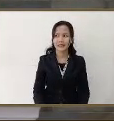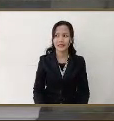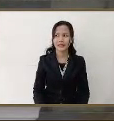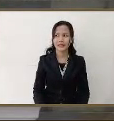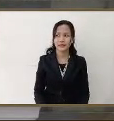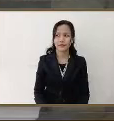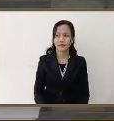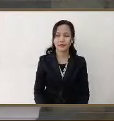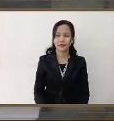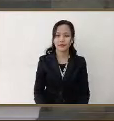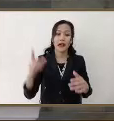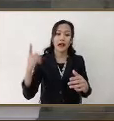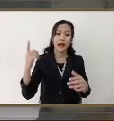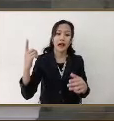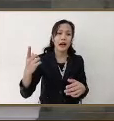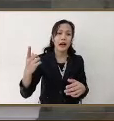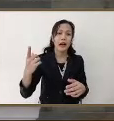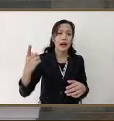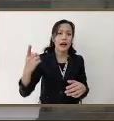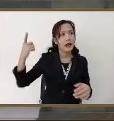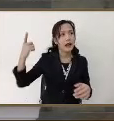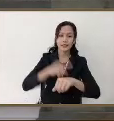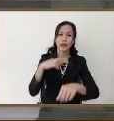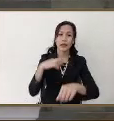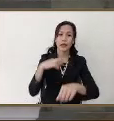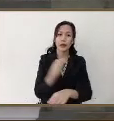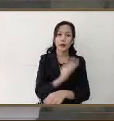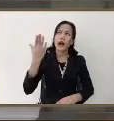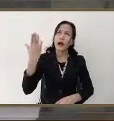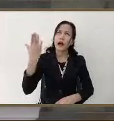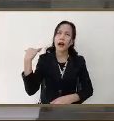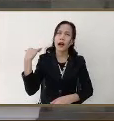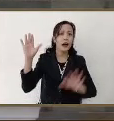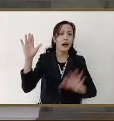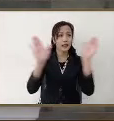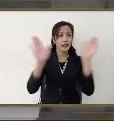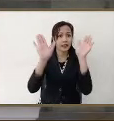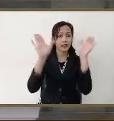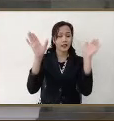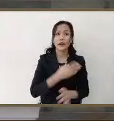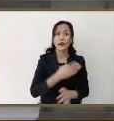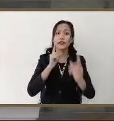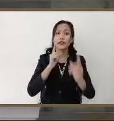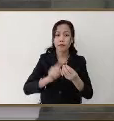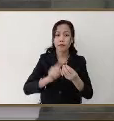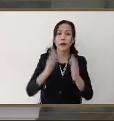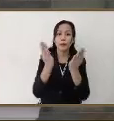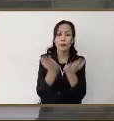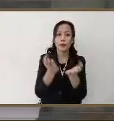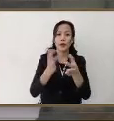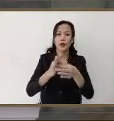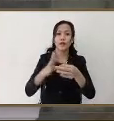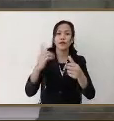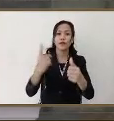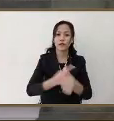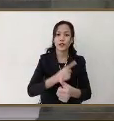nag-usap, ay pinag-usapan po natin ang book of 1 Samuel. All right, the book of